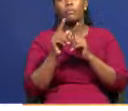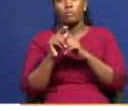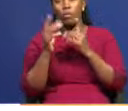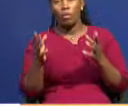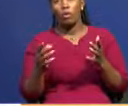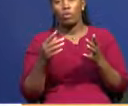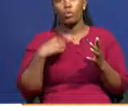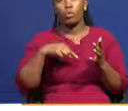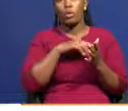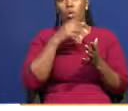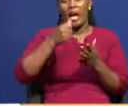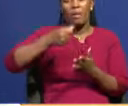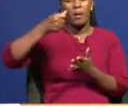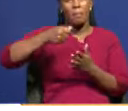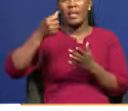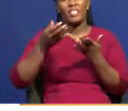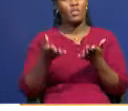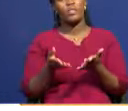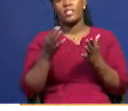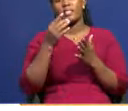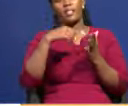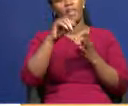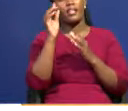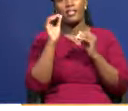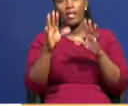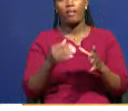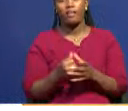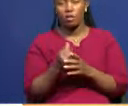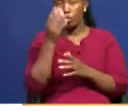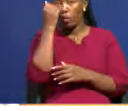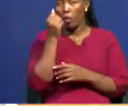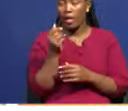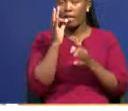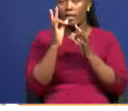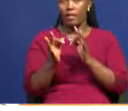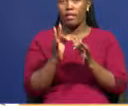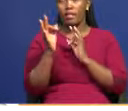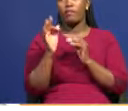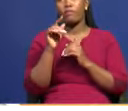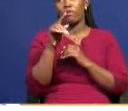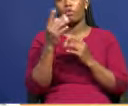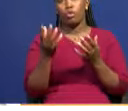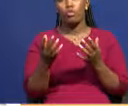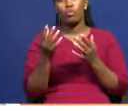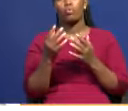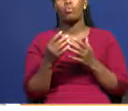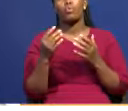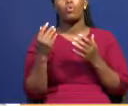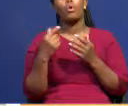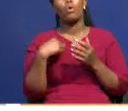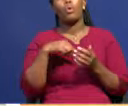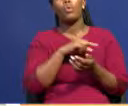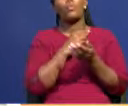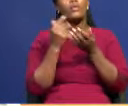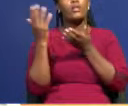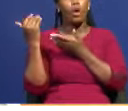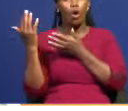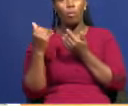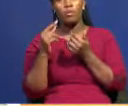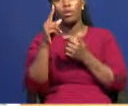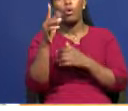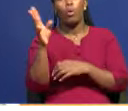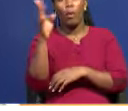our budget today is unrealistic, because if you are only able to, we hoped that one day we get to